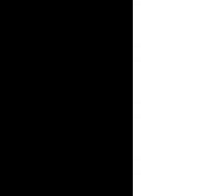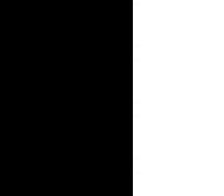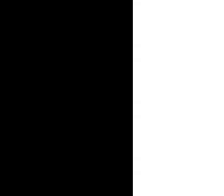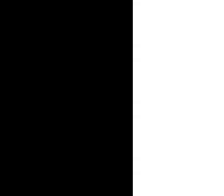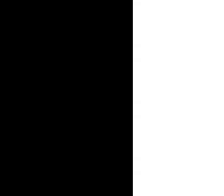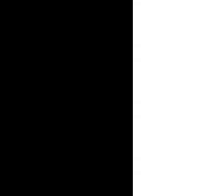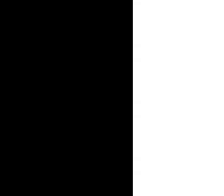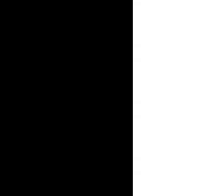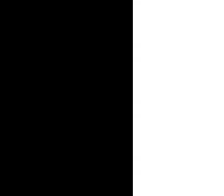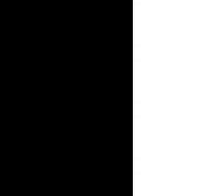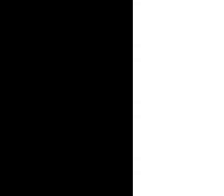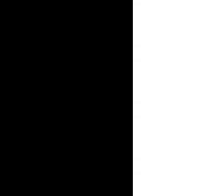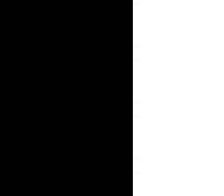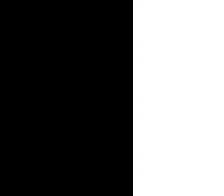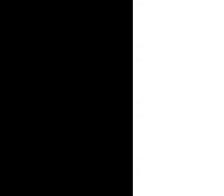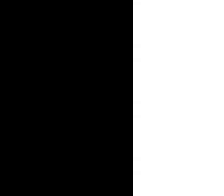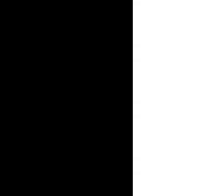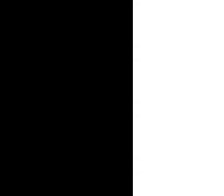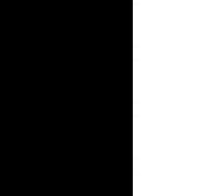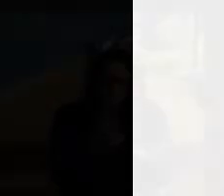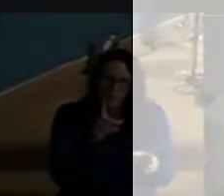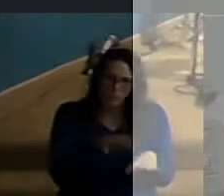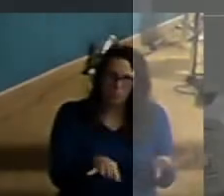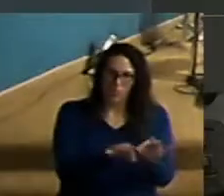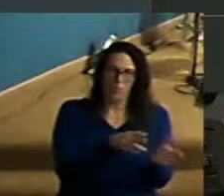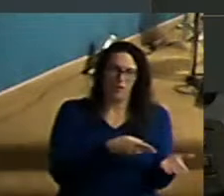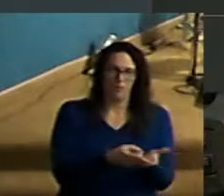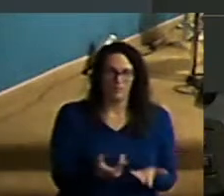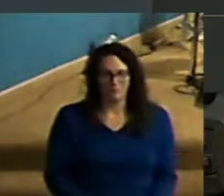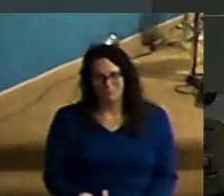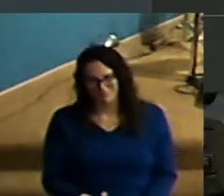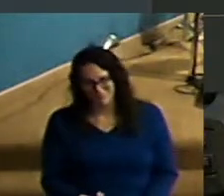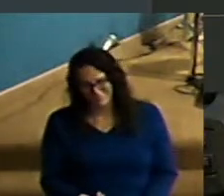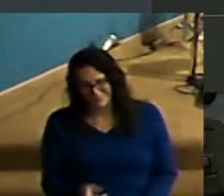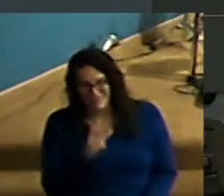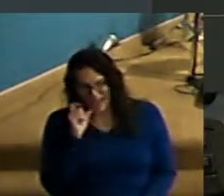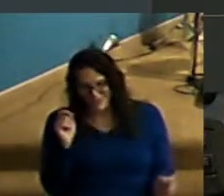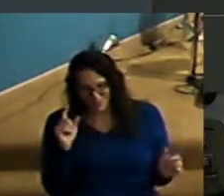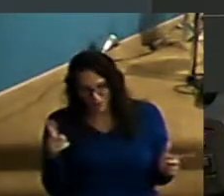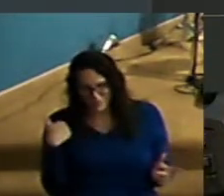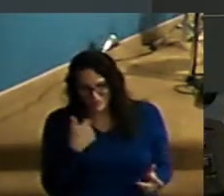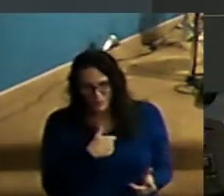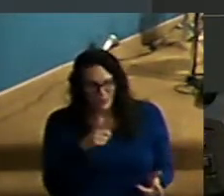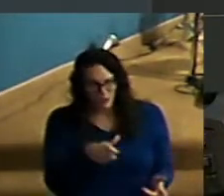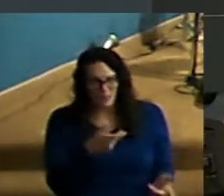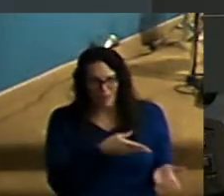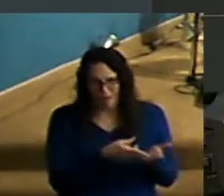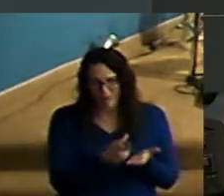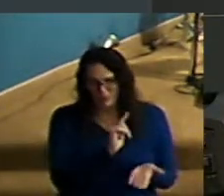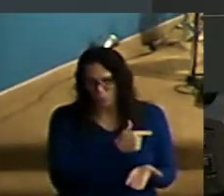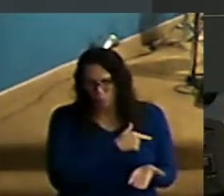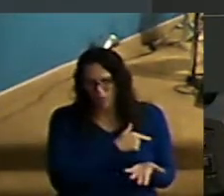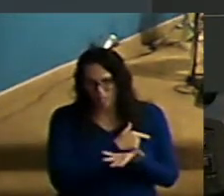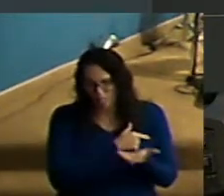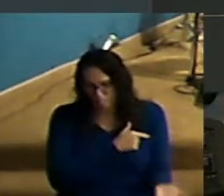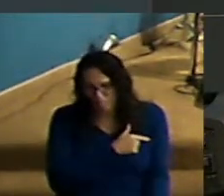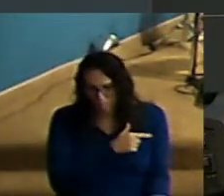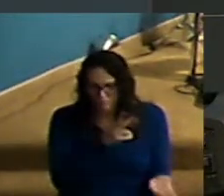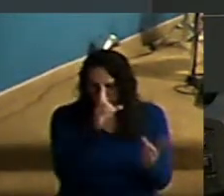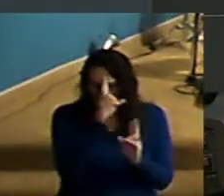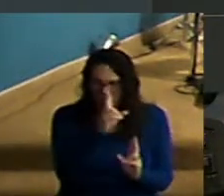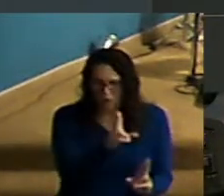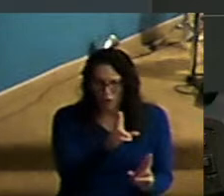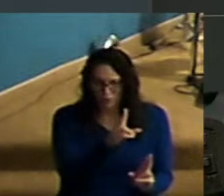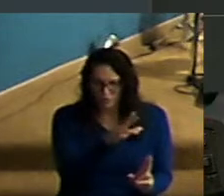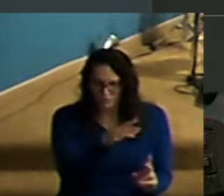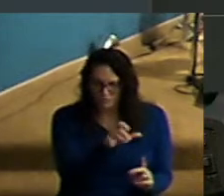work. That shouldn't surprise us that as Christians, we should be honest and loyal and honor